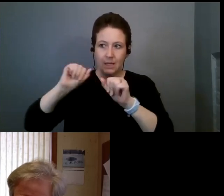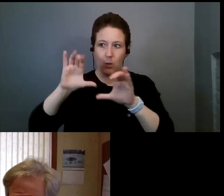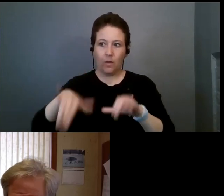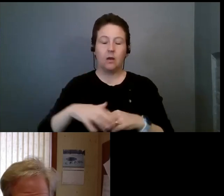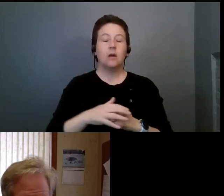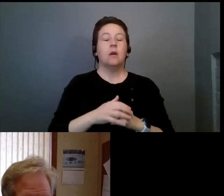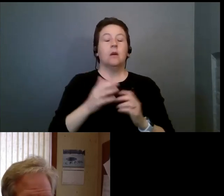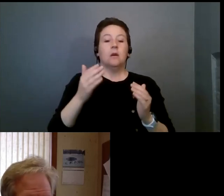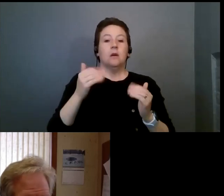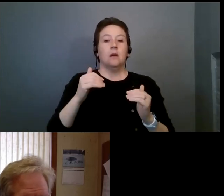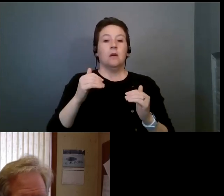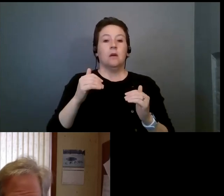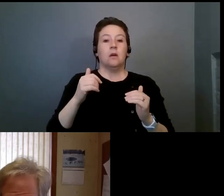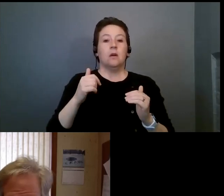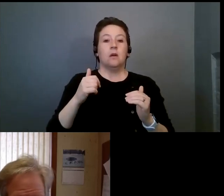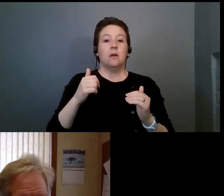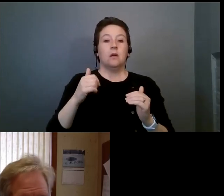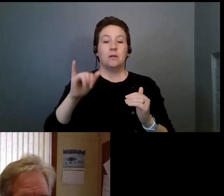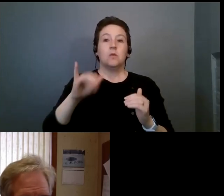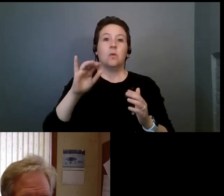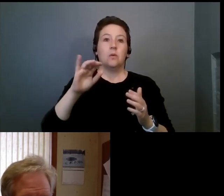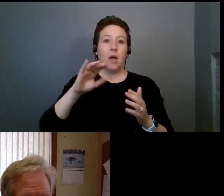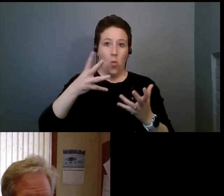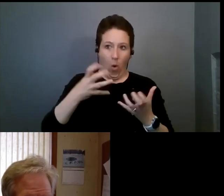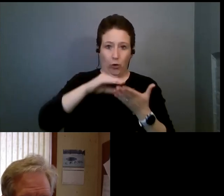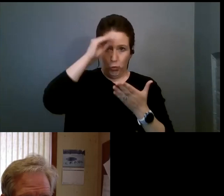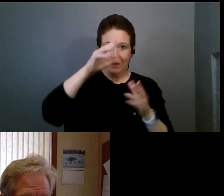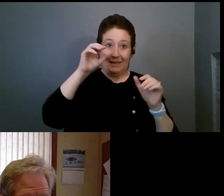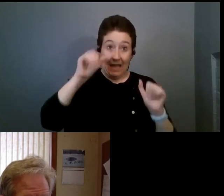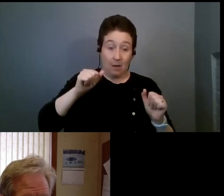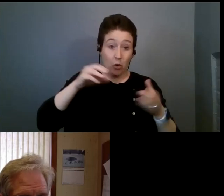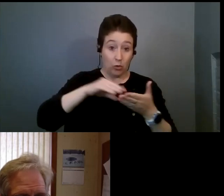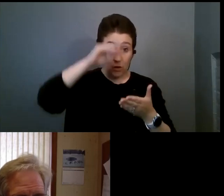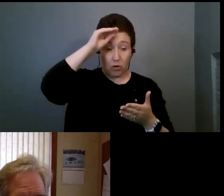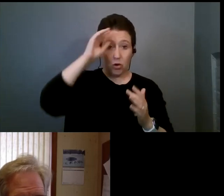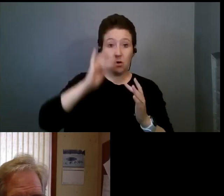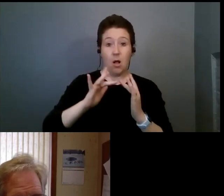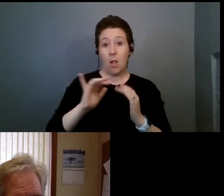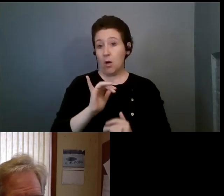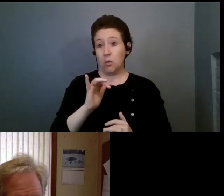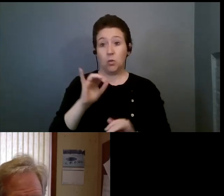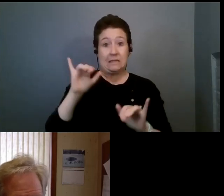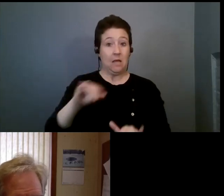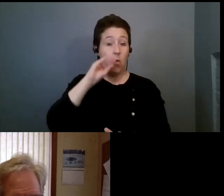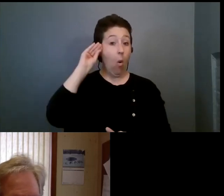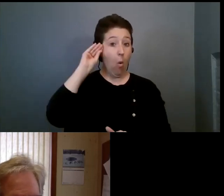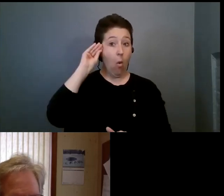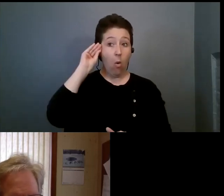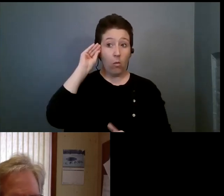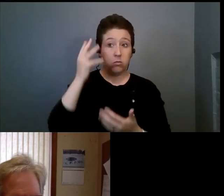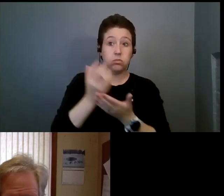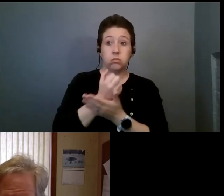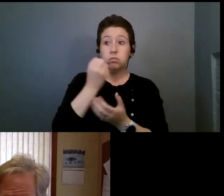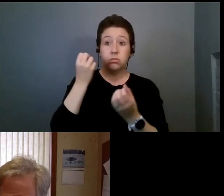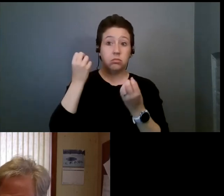we make the available to students an opportunity to learn strictly online, to stay home and take advantage of as many